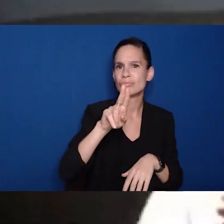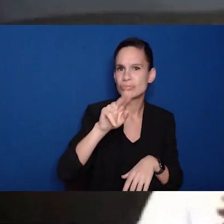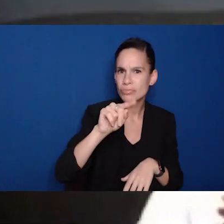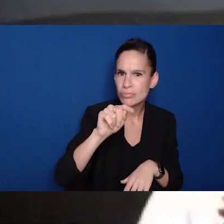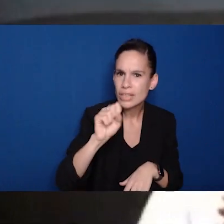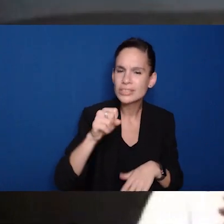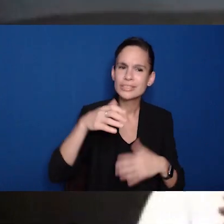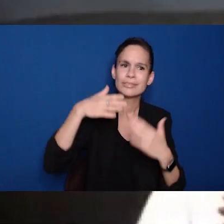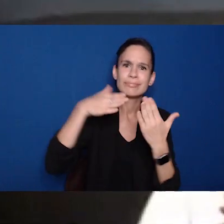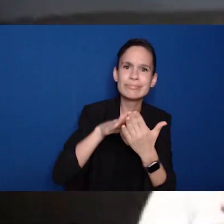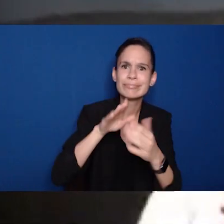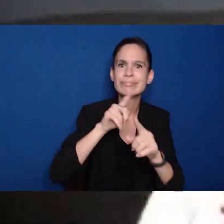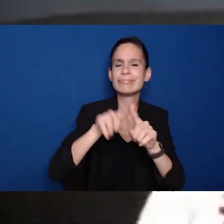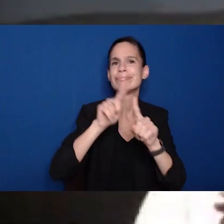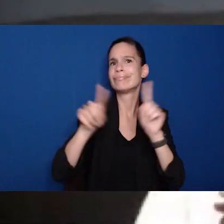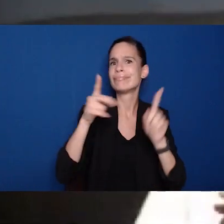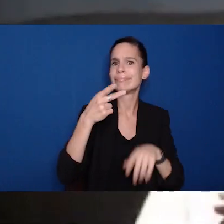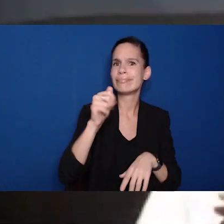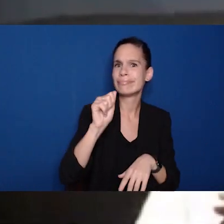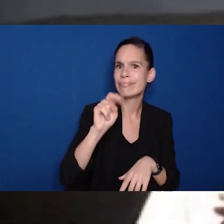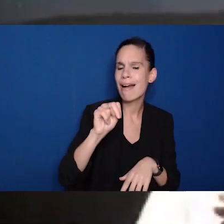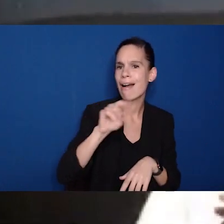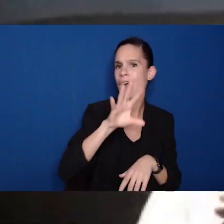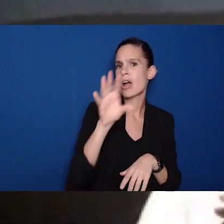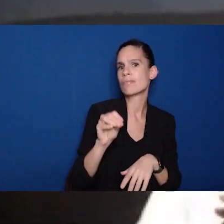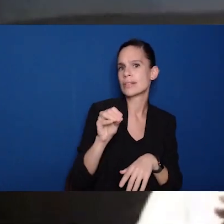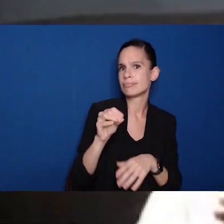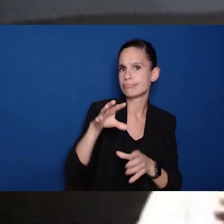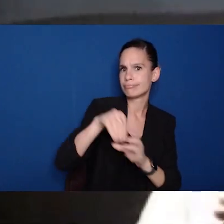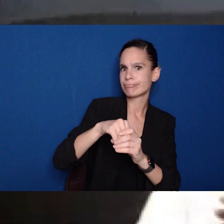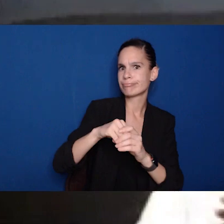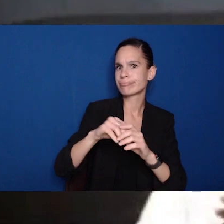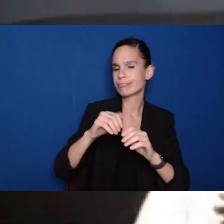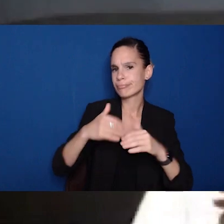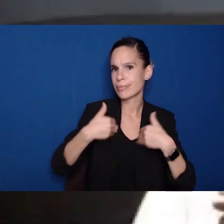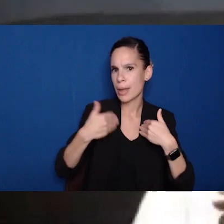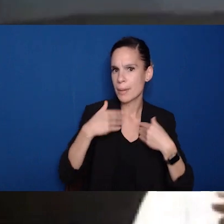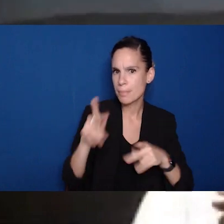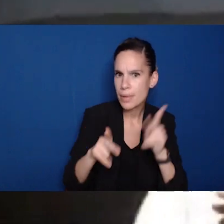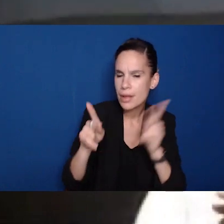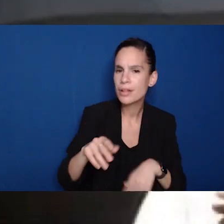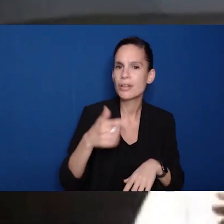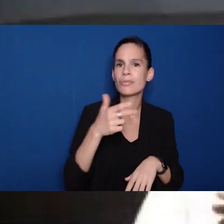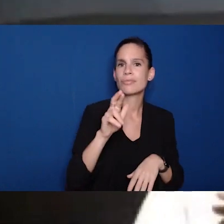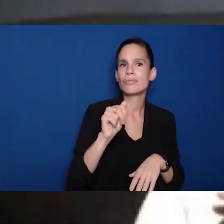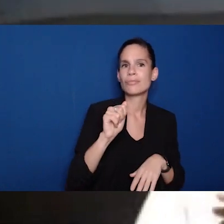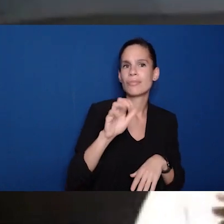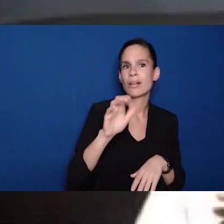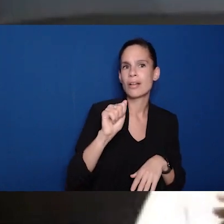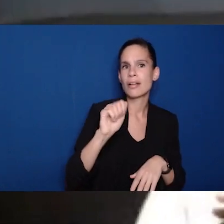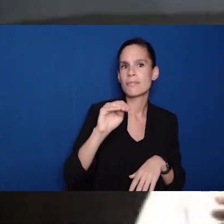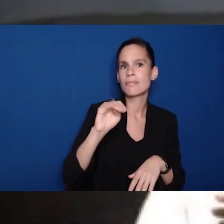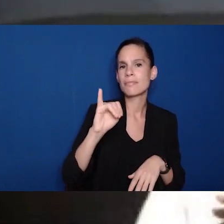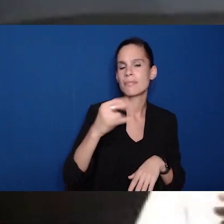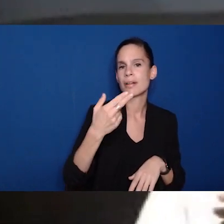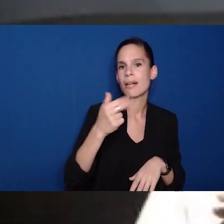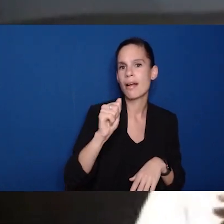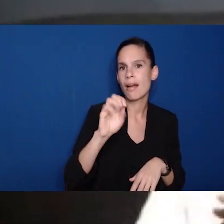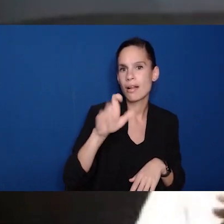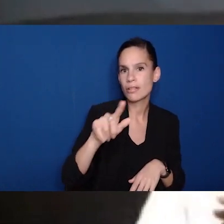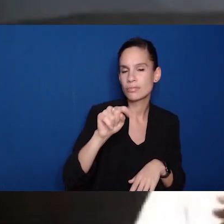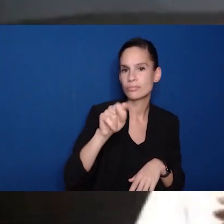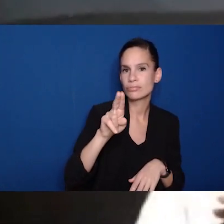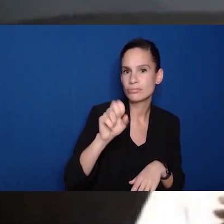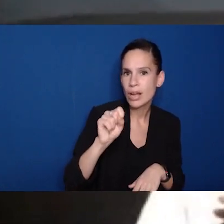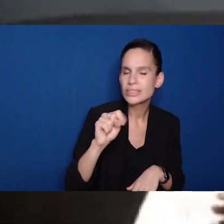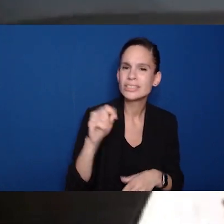Pan-Africanism in a lot of ways, especially amongst young people. For example, I sit on the Gracia Michel Trust. And so we meet as women in media and